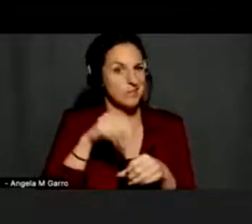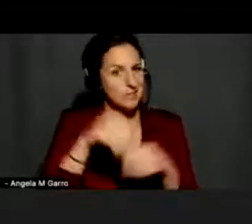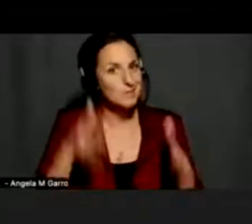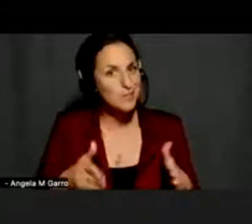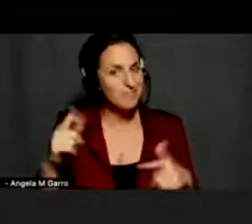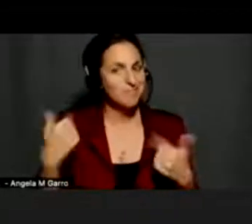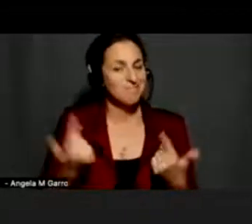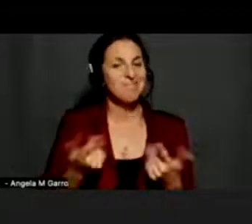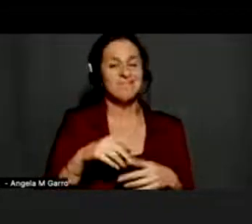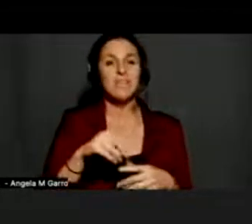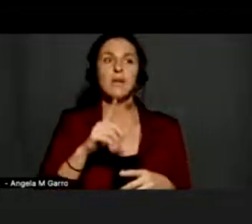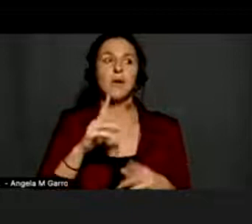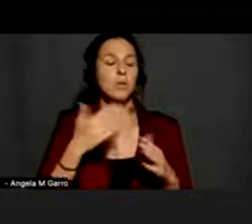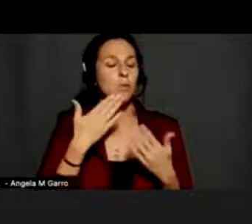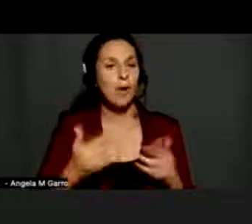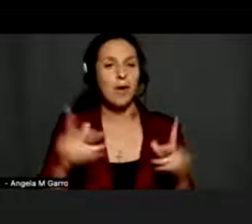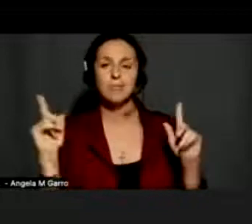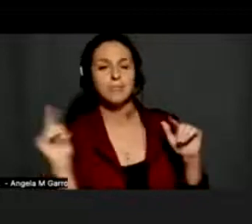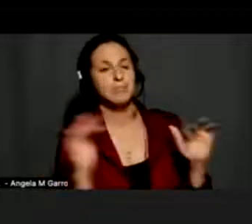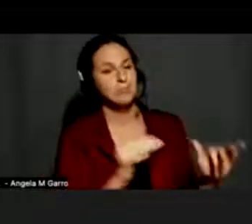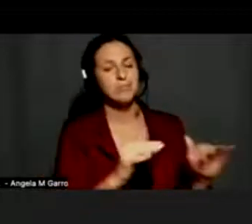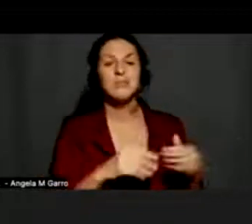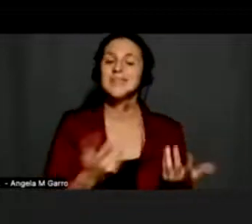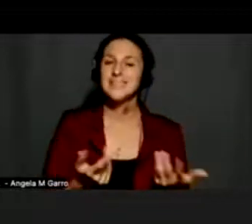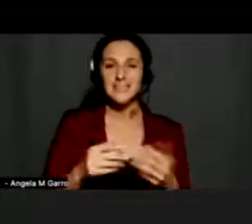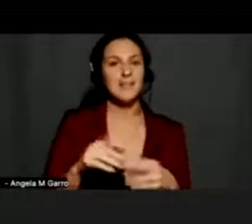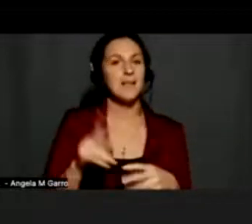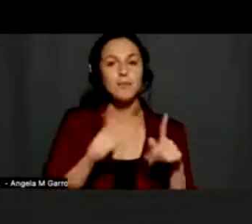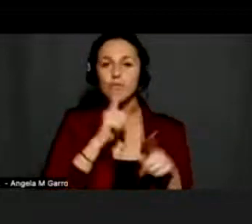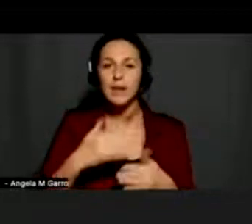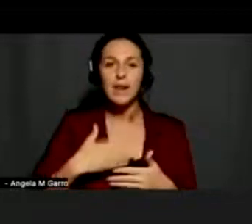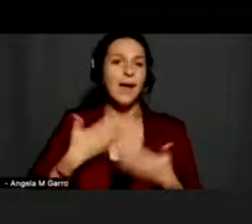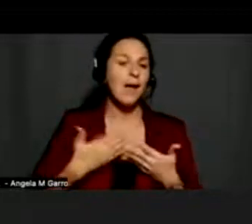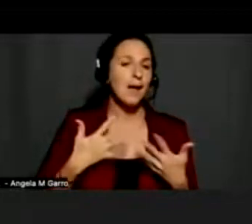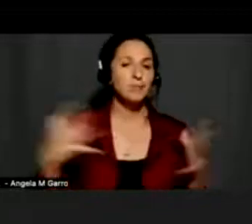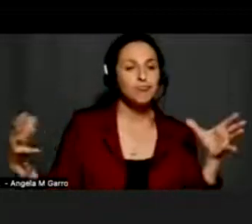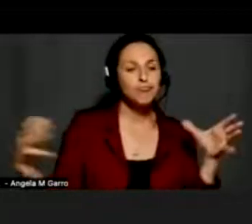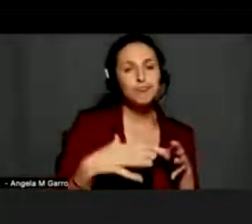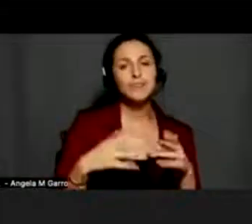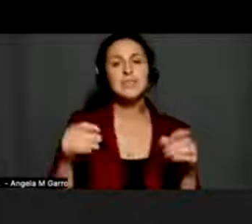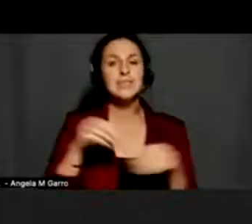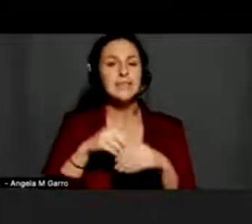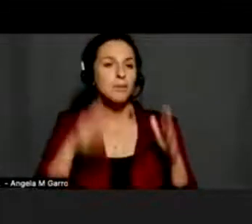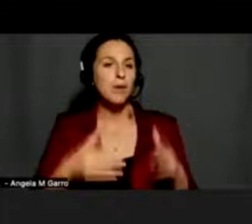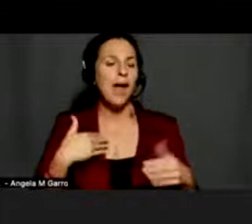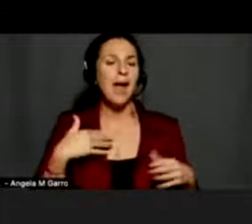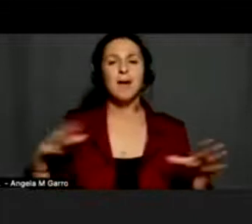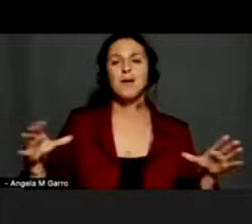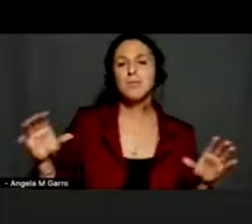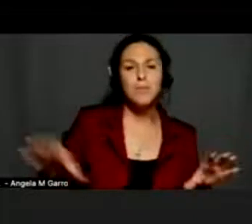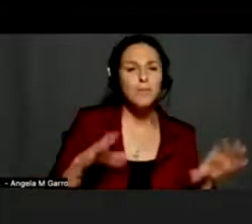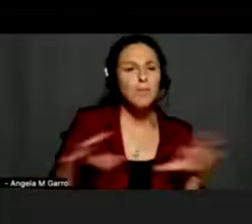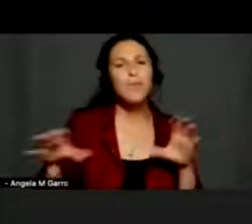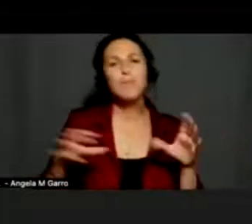very well attended. People were really happy to get together and be in person. We had performances, we had games, a dessert